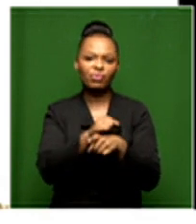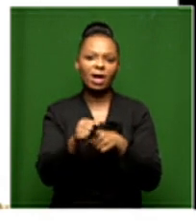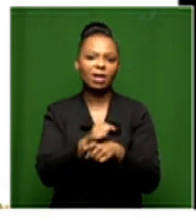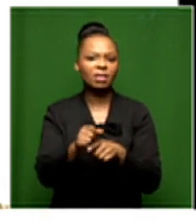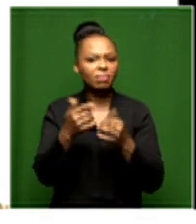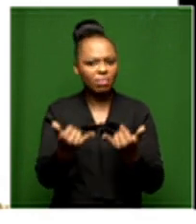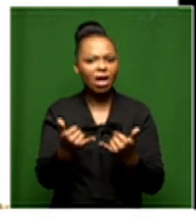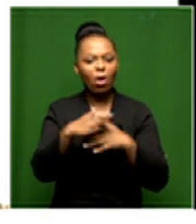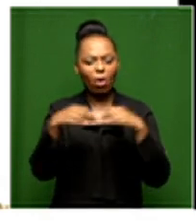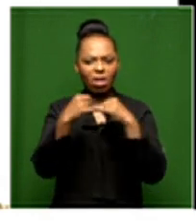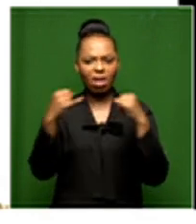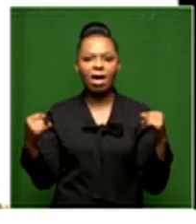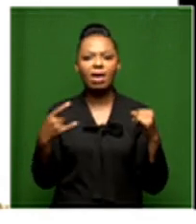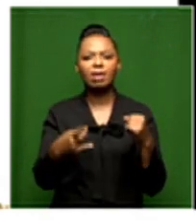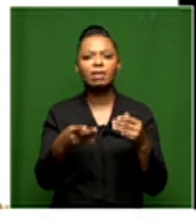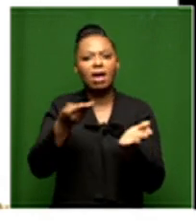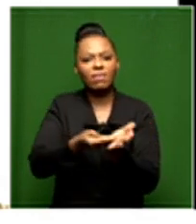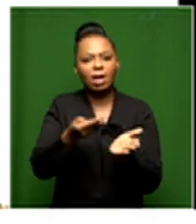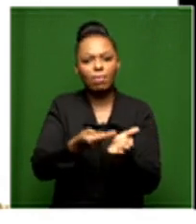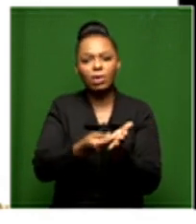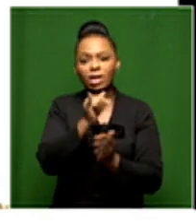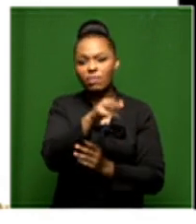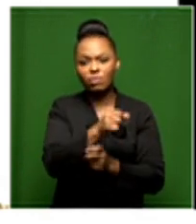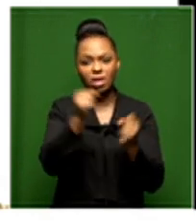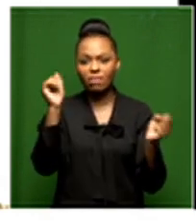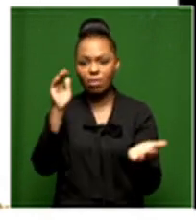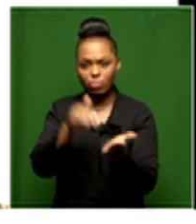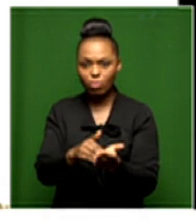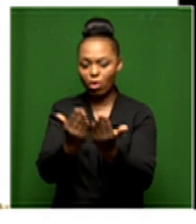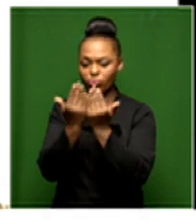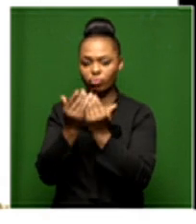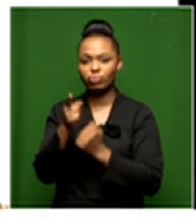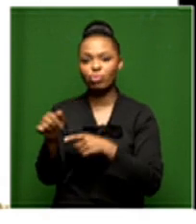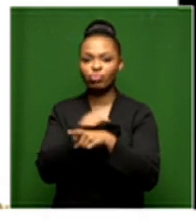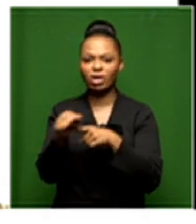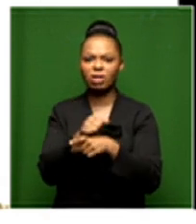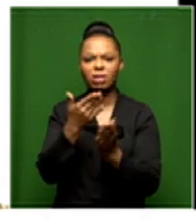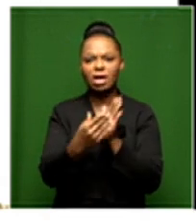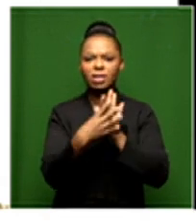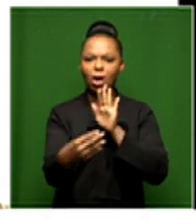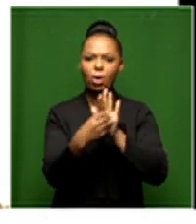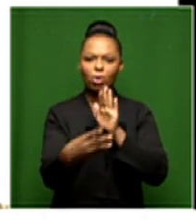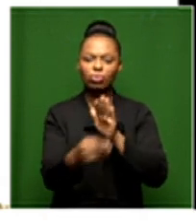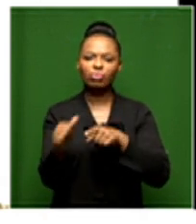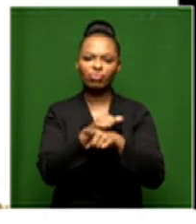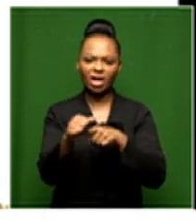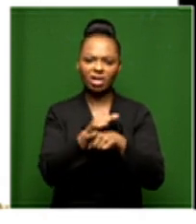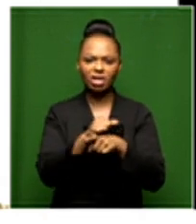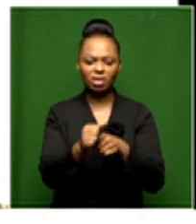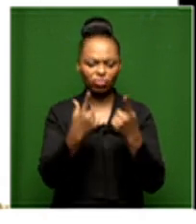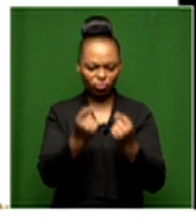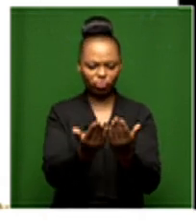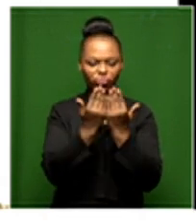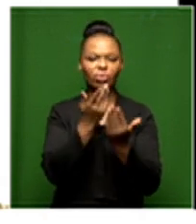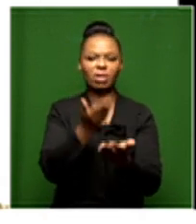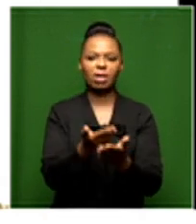so those who cannot attend the particular training session can actually just download the training and have it done. But we will follow